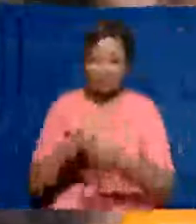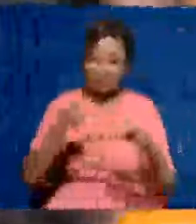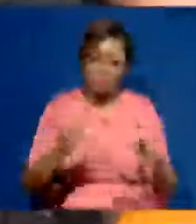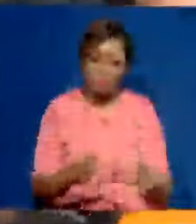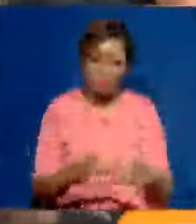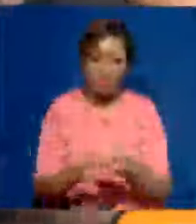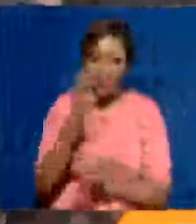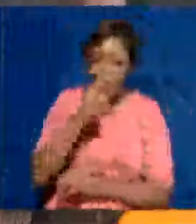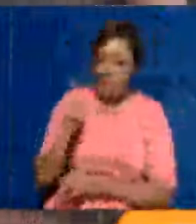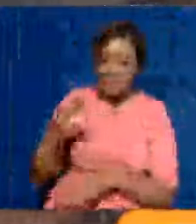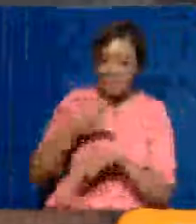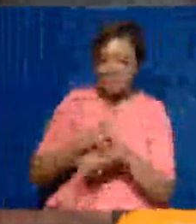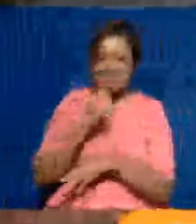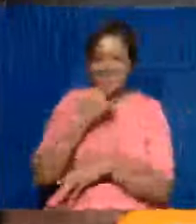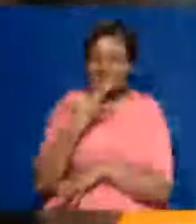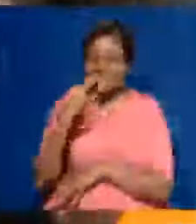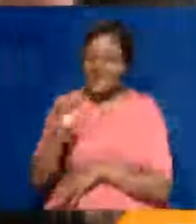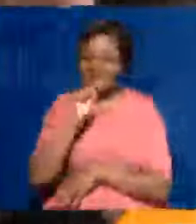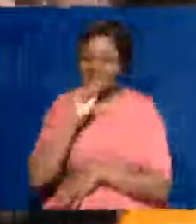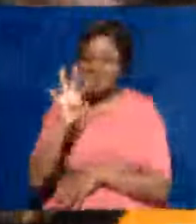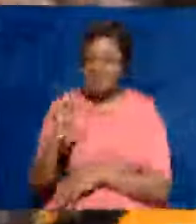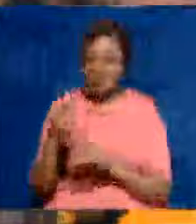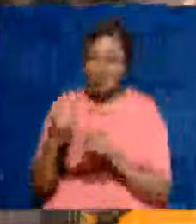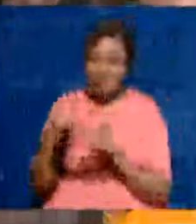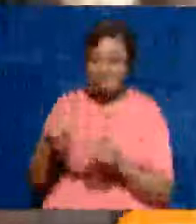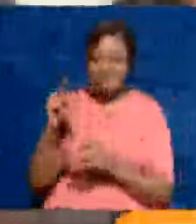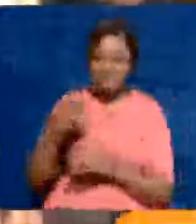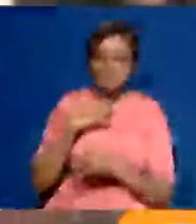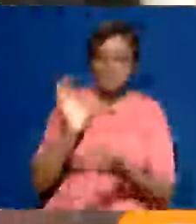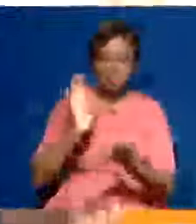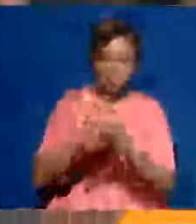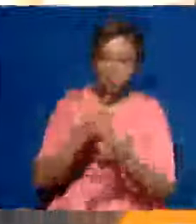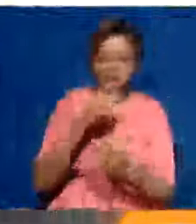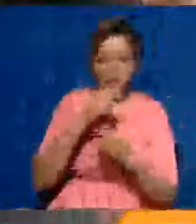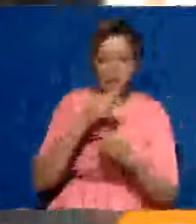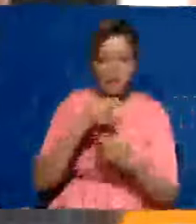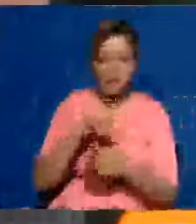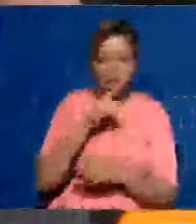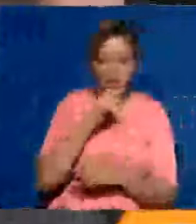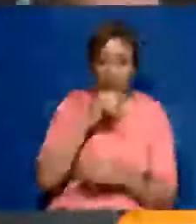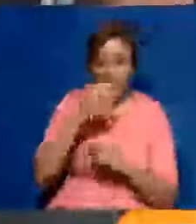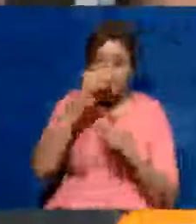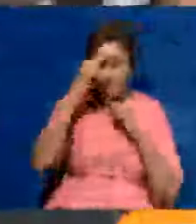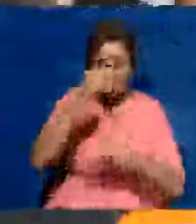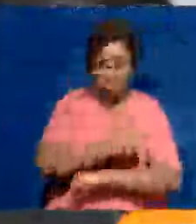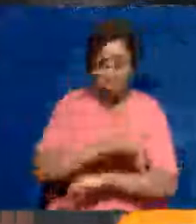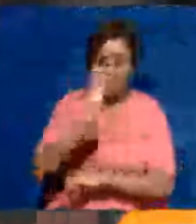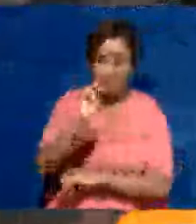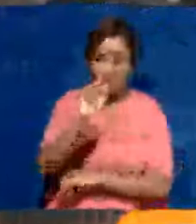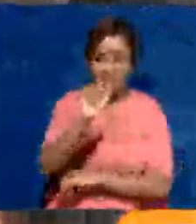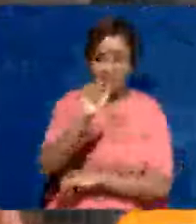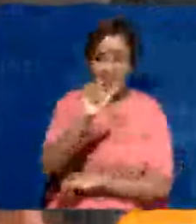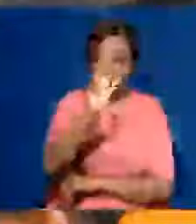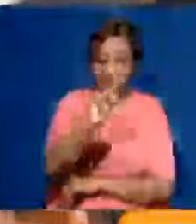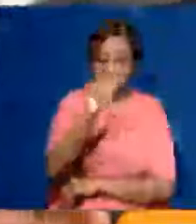scored 354 marks, is looking forward to joining Matiliku Boys High School, where he has his future already